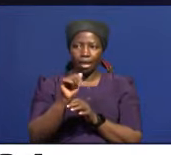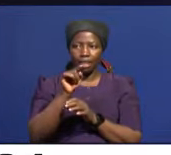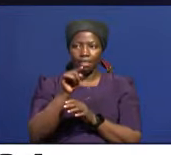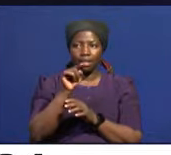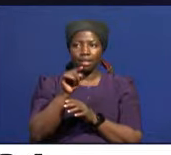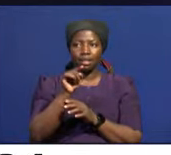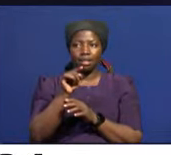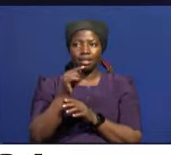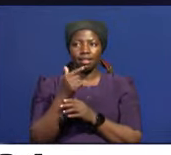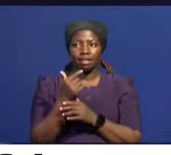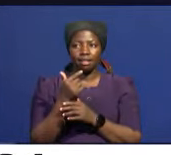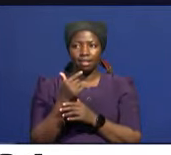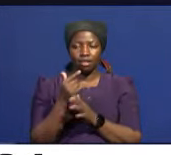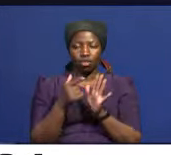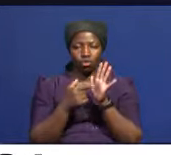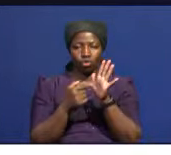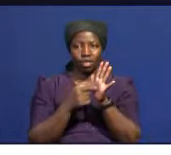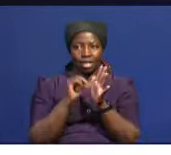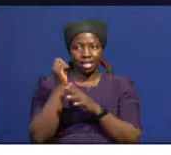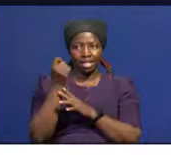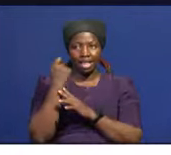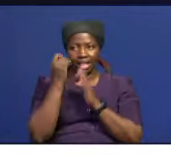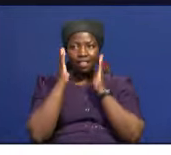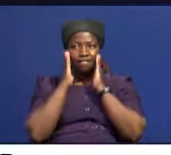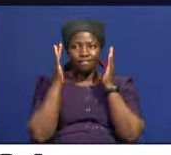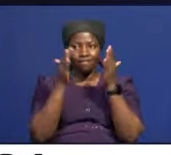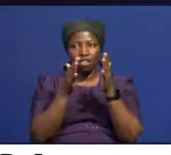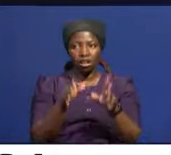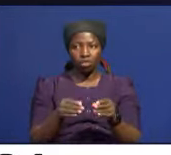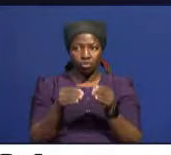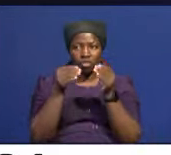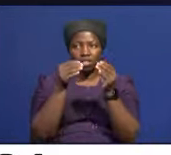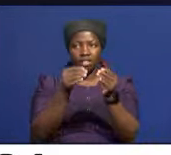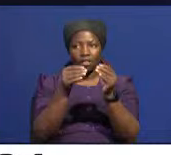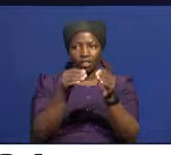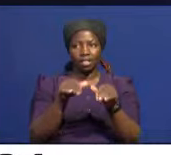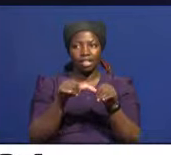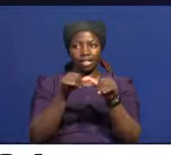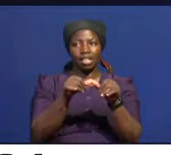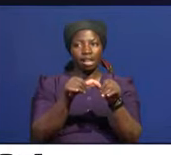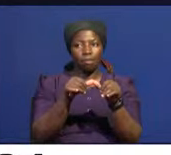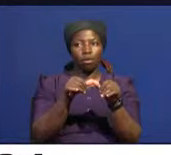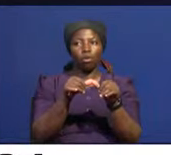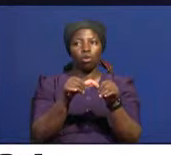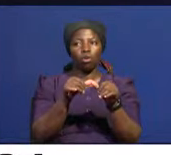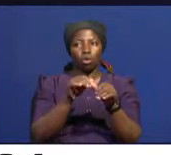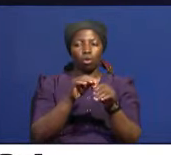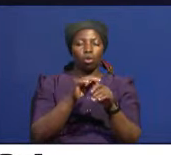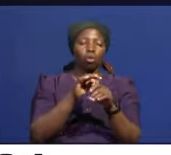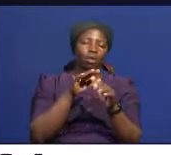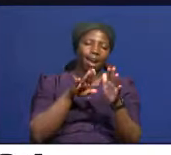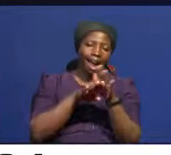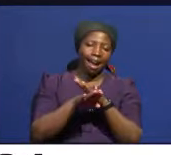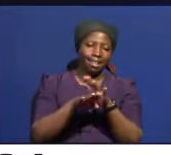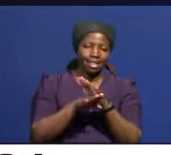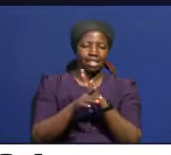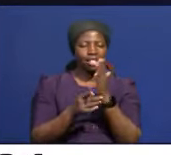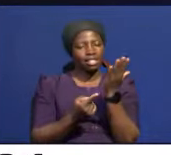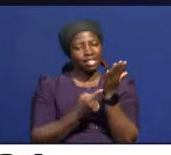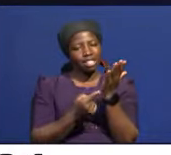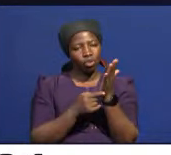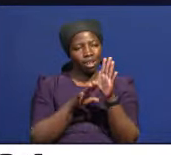underscore Kenya's dedication to deliver sustainable, universal digital access. We